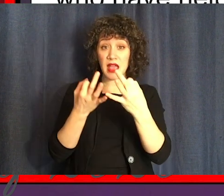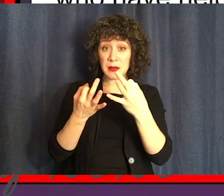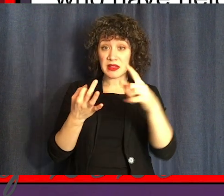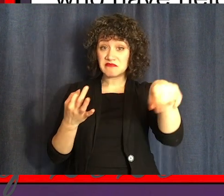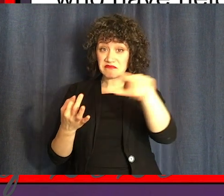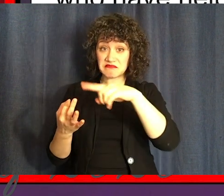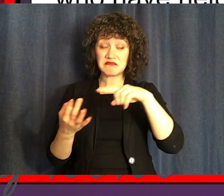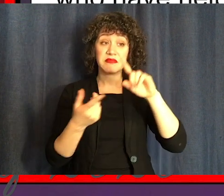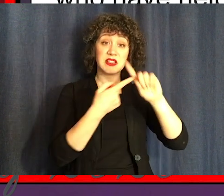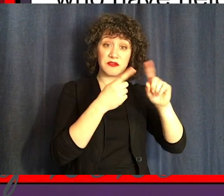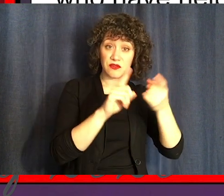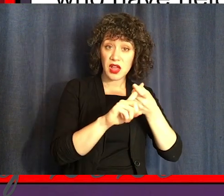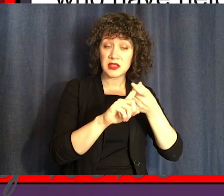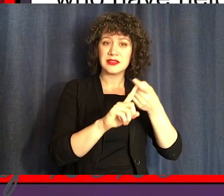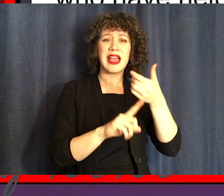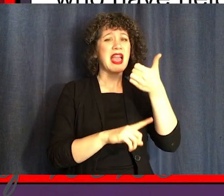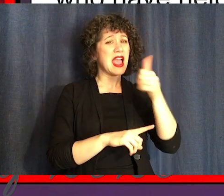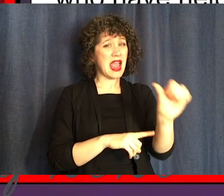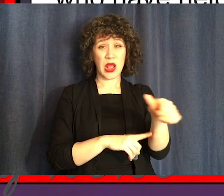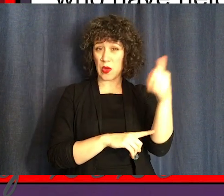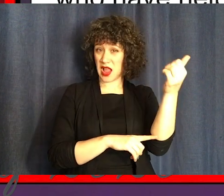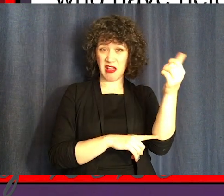anyone else who has helped him along the way.